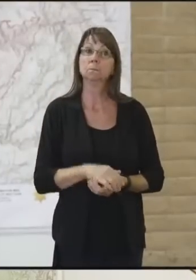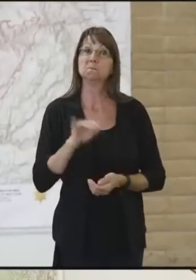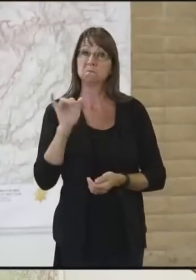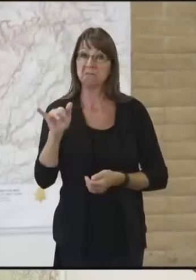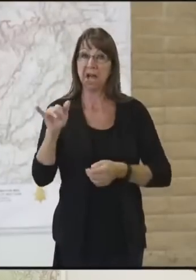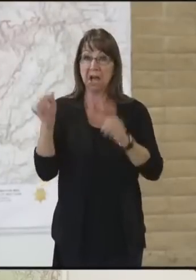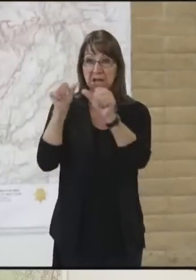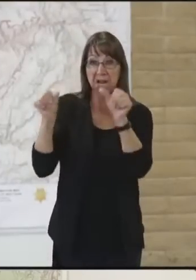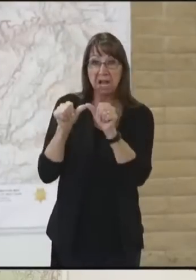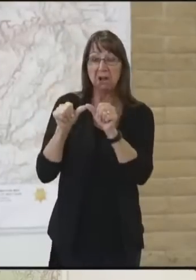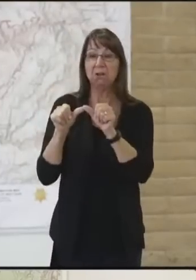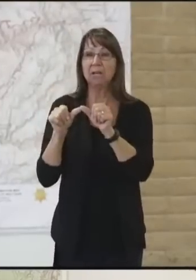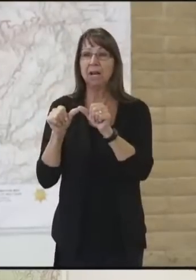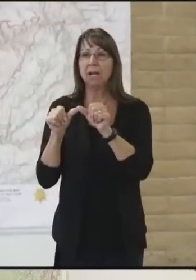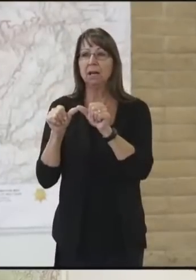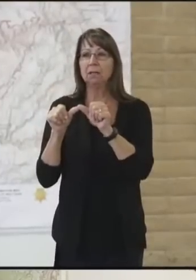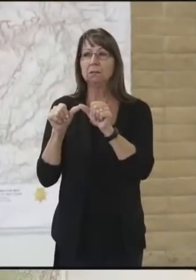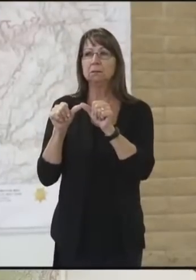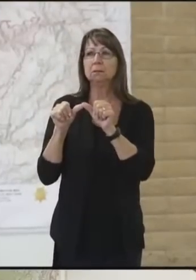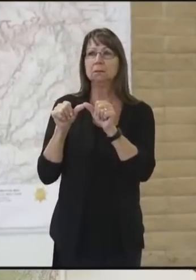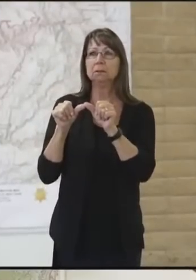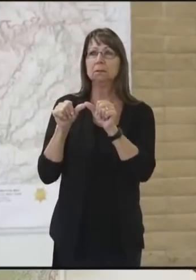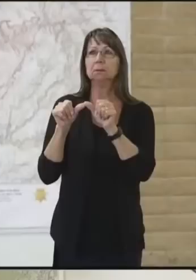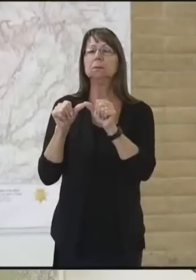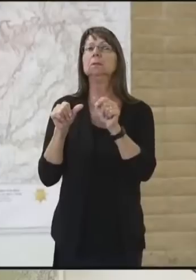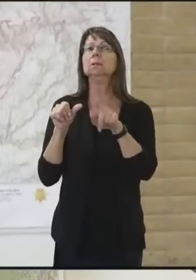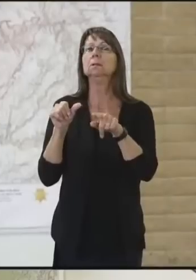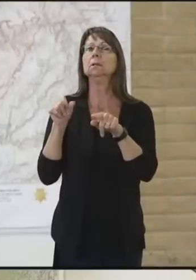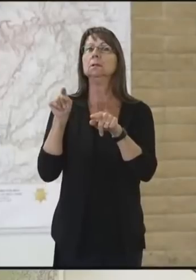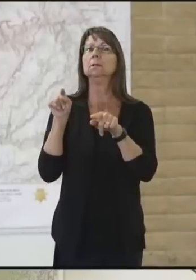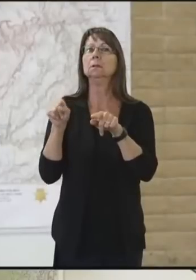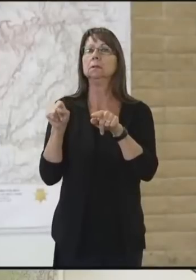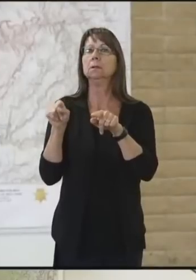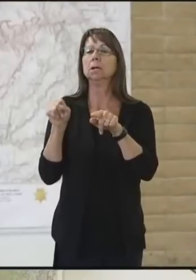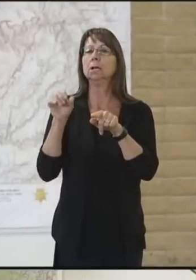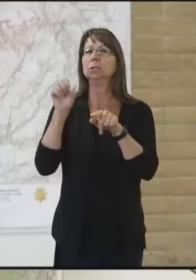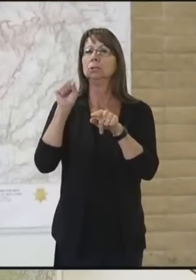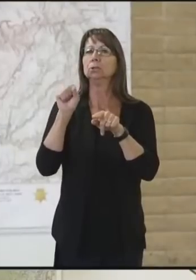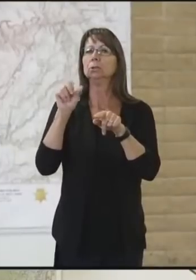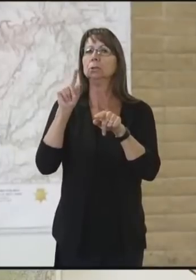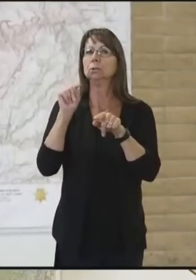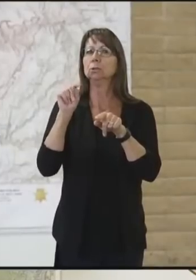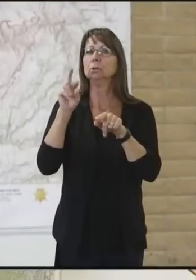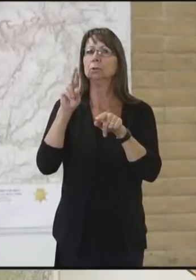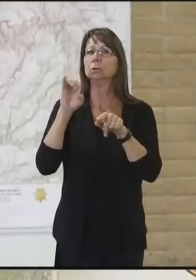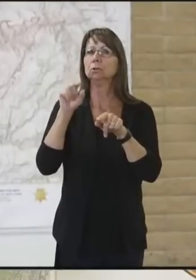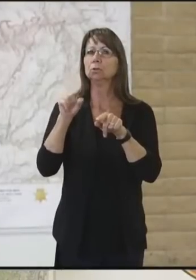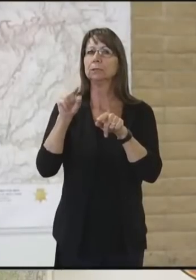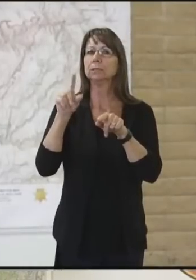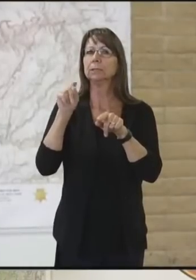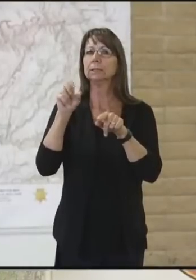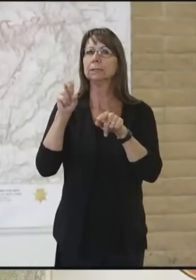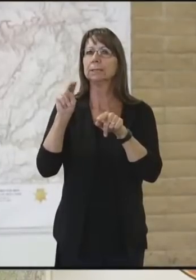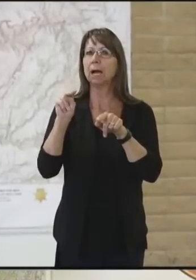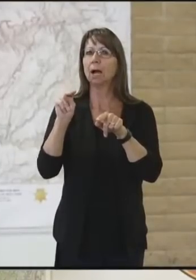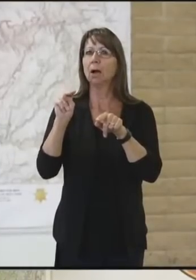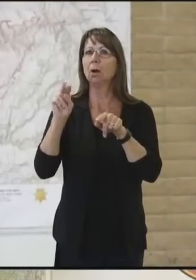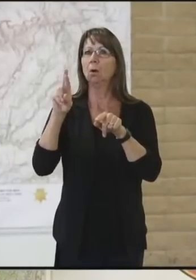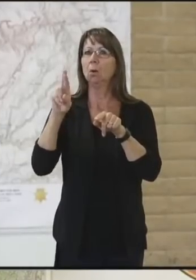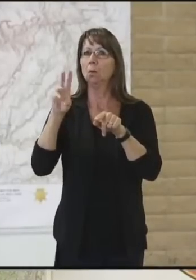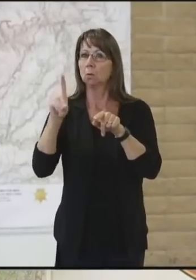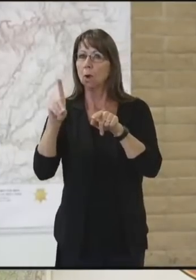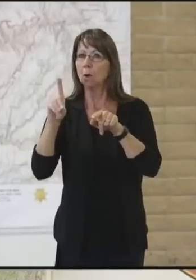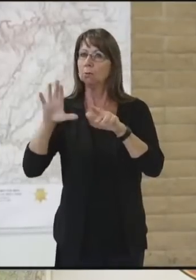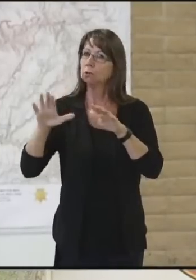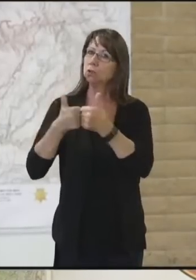area of Stringtown Road is challenging. And we have dozers in there right now, crews in there